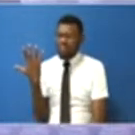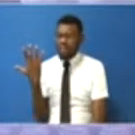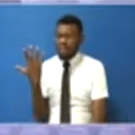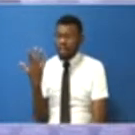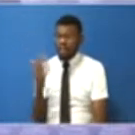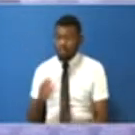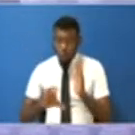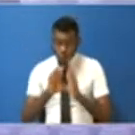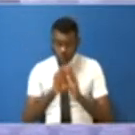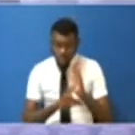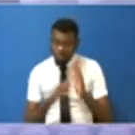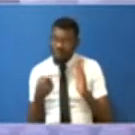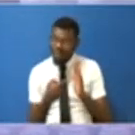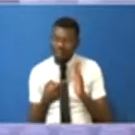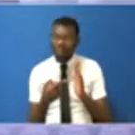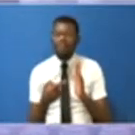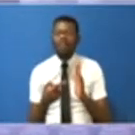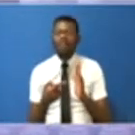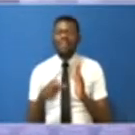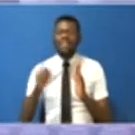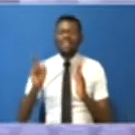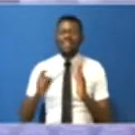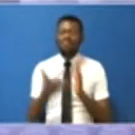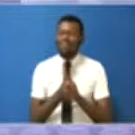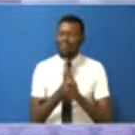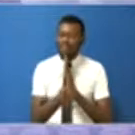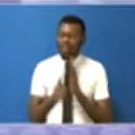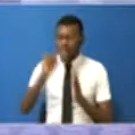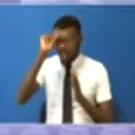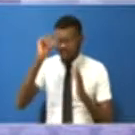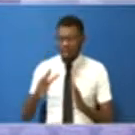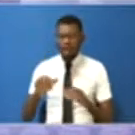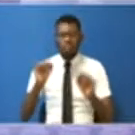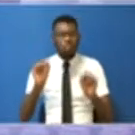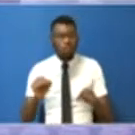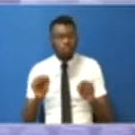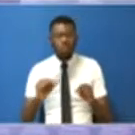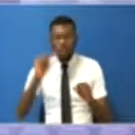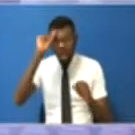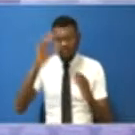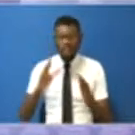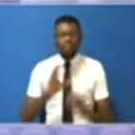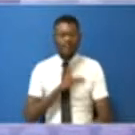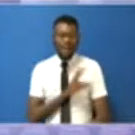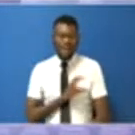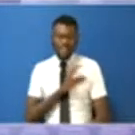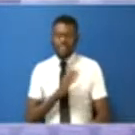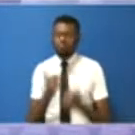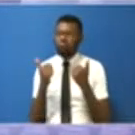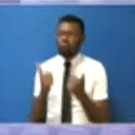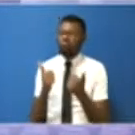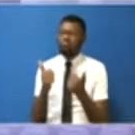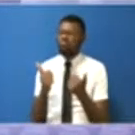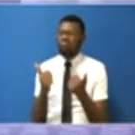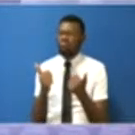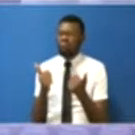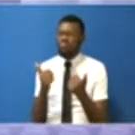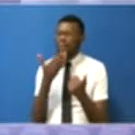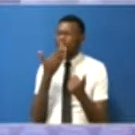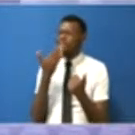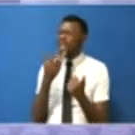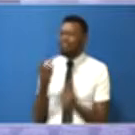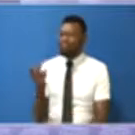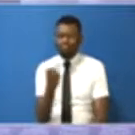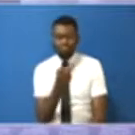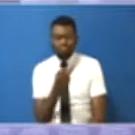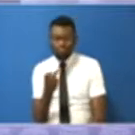what the constitution wants is a competent governor a capable governor a governor with a character ask yourselves who amongst two of us can